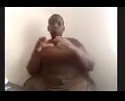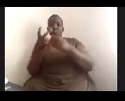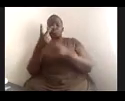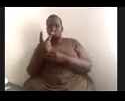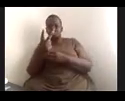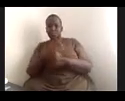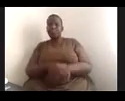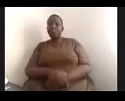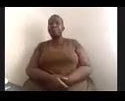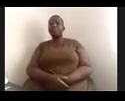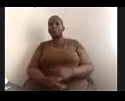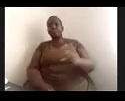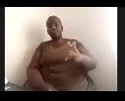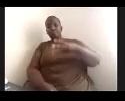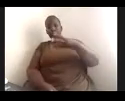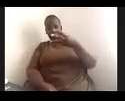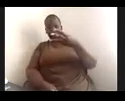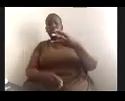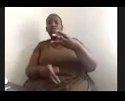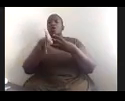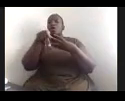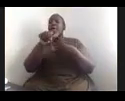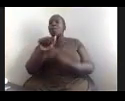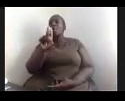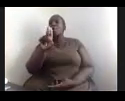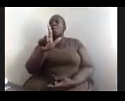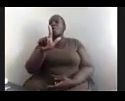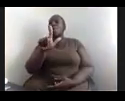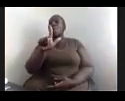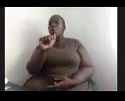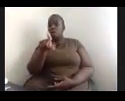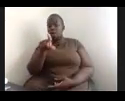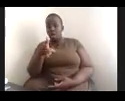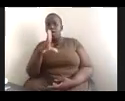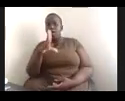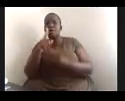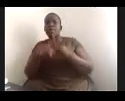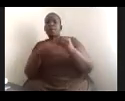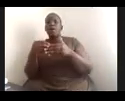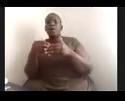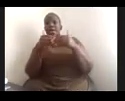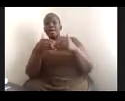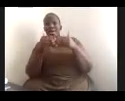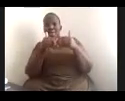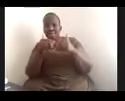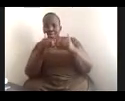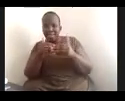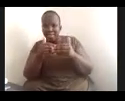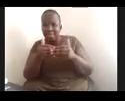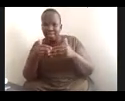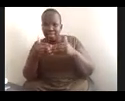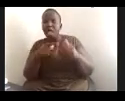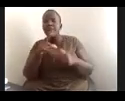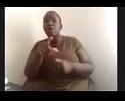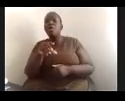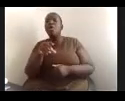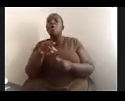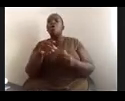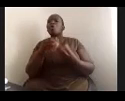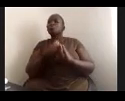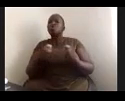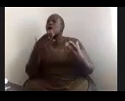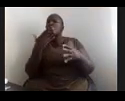2. Paula is going to be talking to you about care for orphans and abandoned